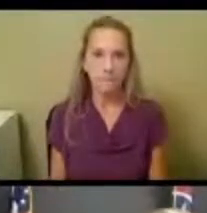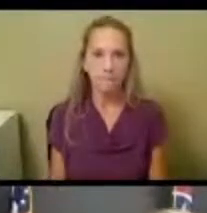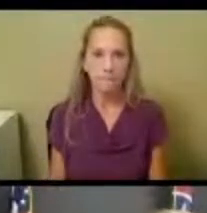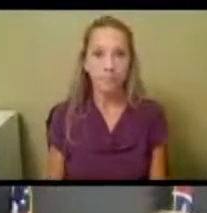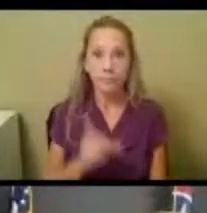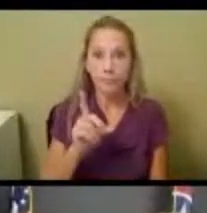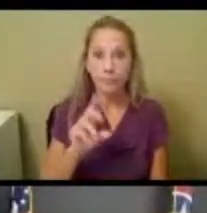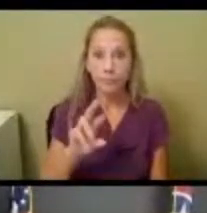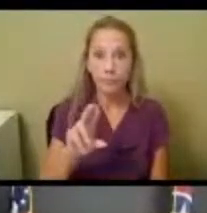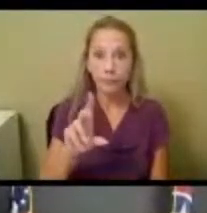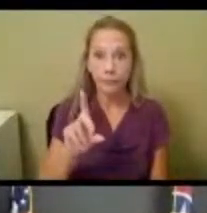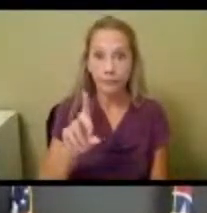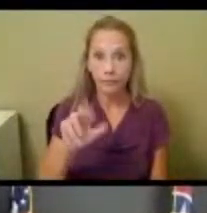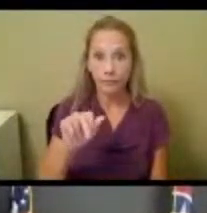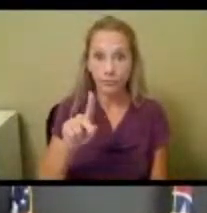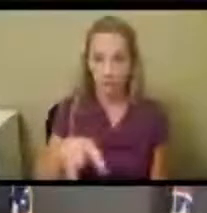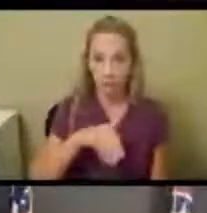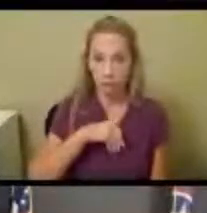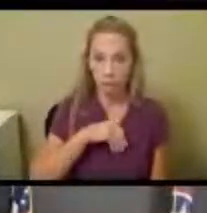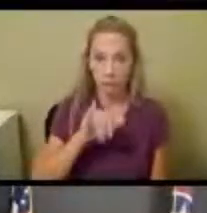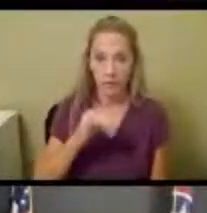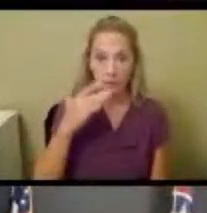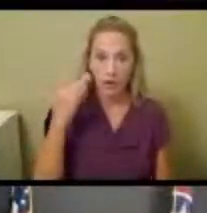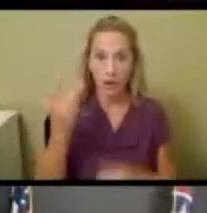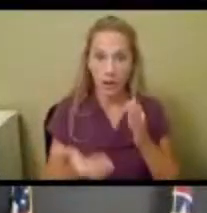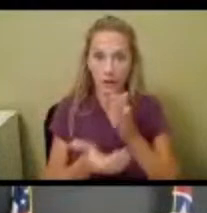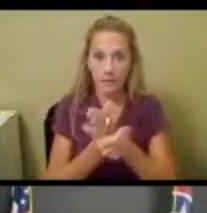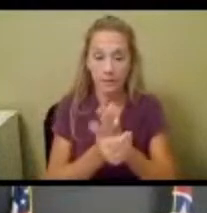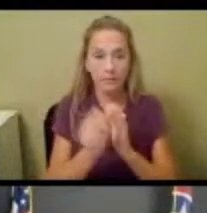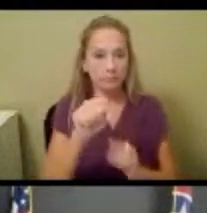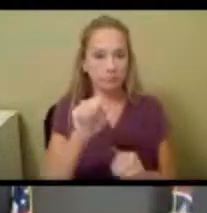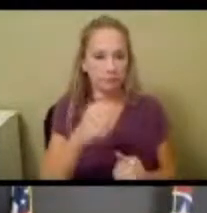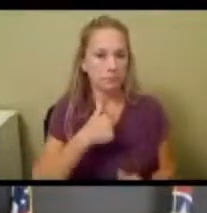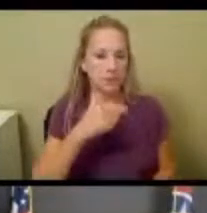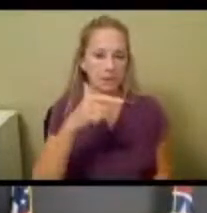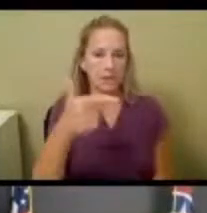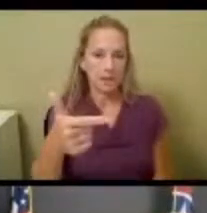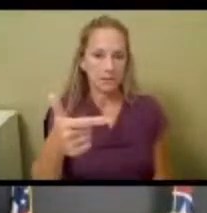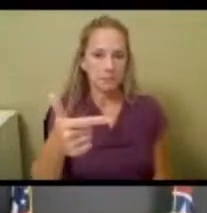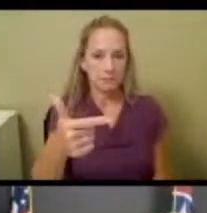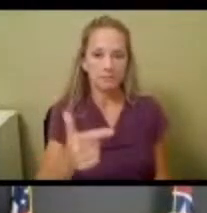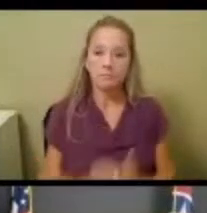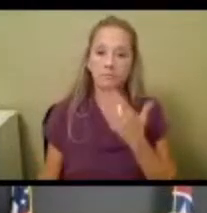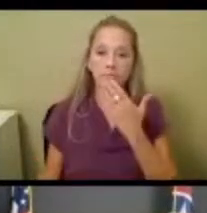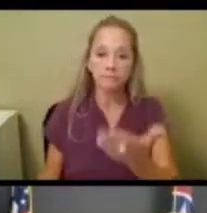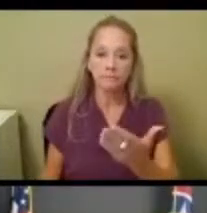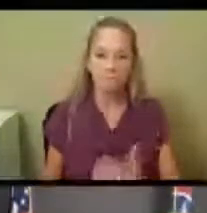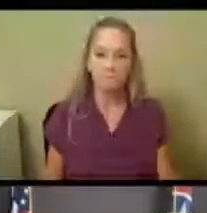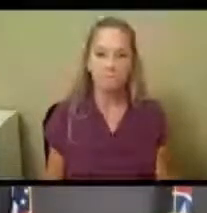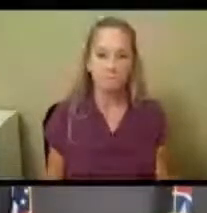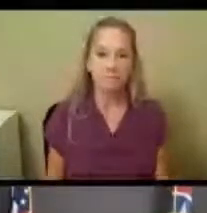Dr. Drake, are you okay with that friendly amendment? I am. I second that. Okay, thank you.